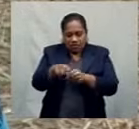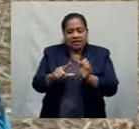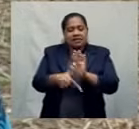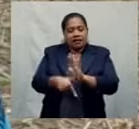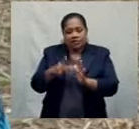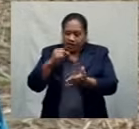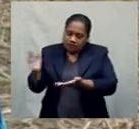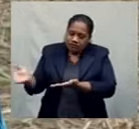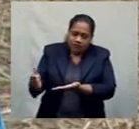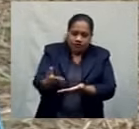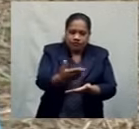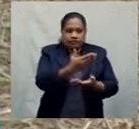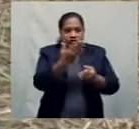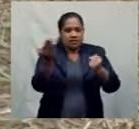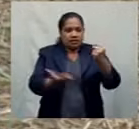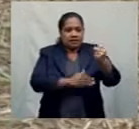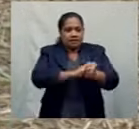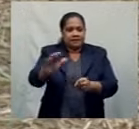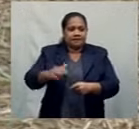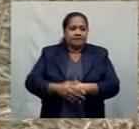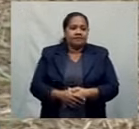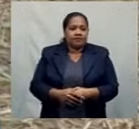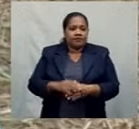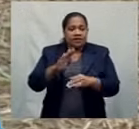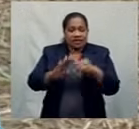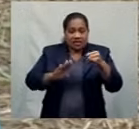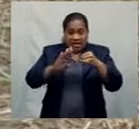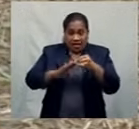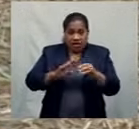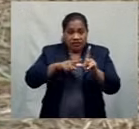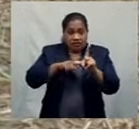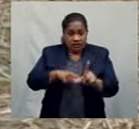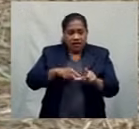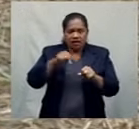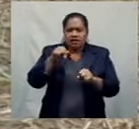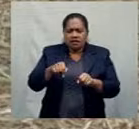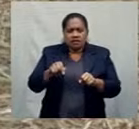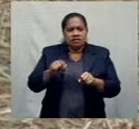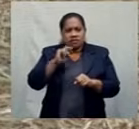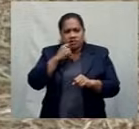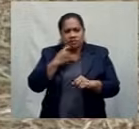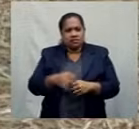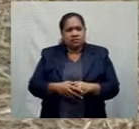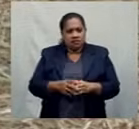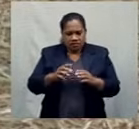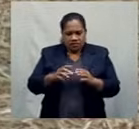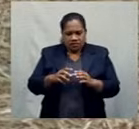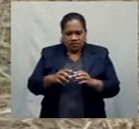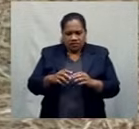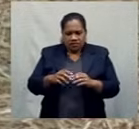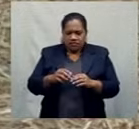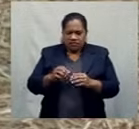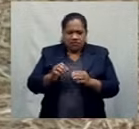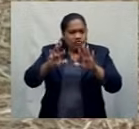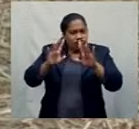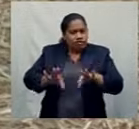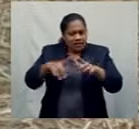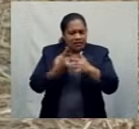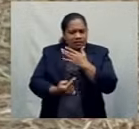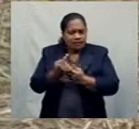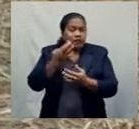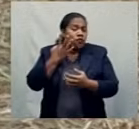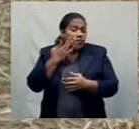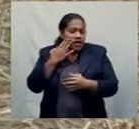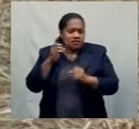End of the year, now it's a dry spell at the end of the year. It will be the rainy season start around September, late September and